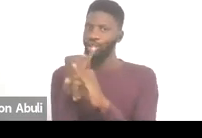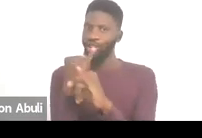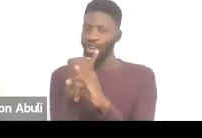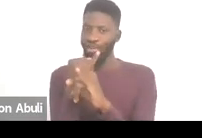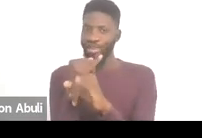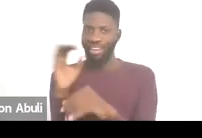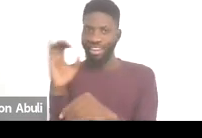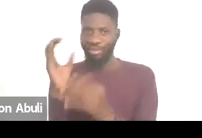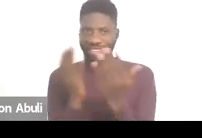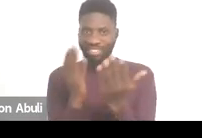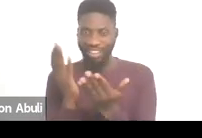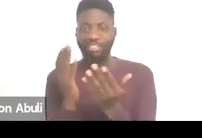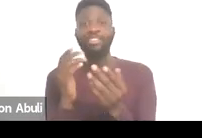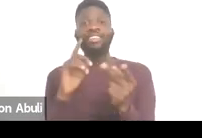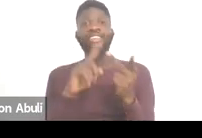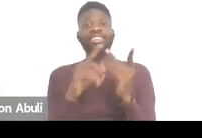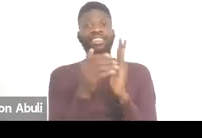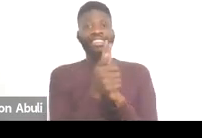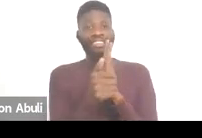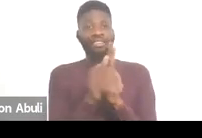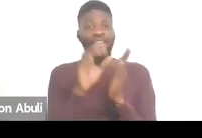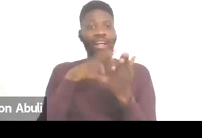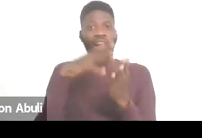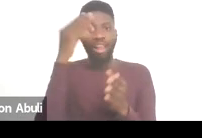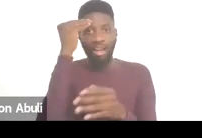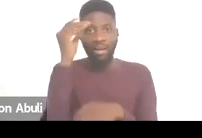Have I learned the necessary skills?